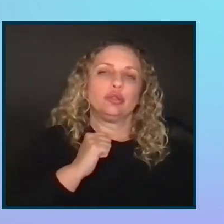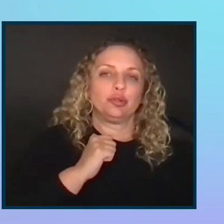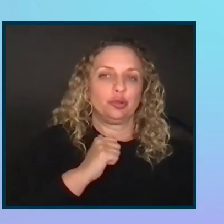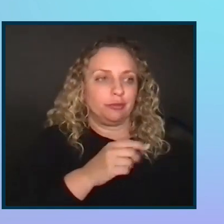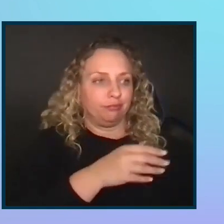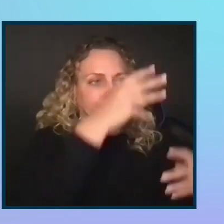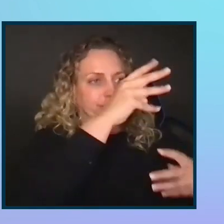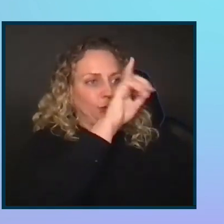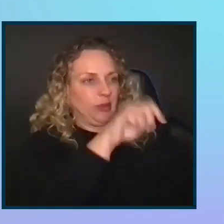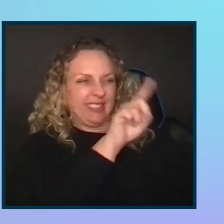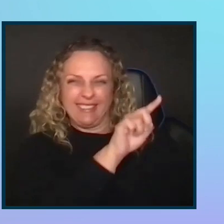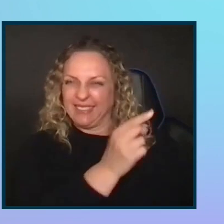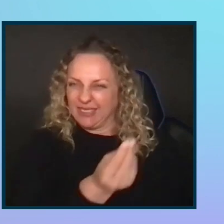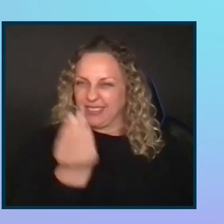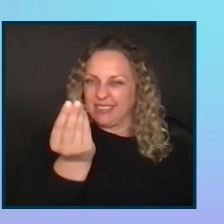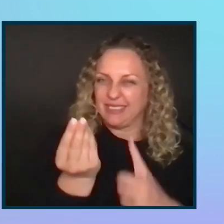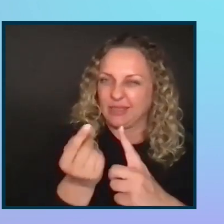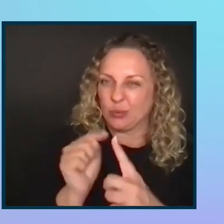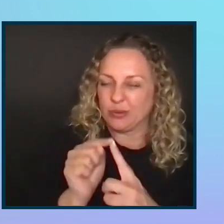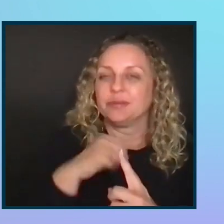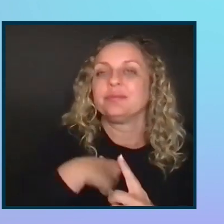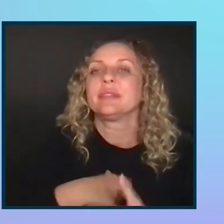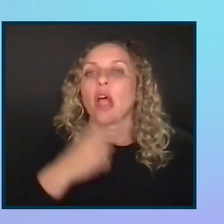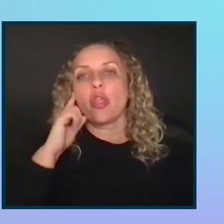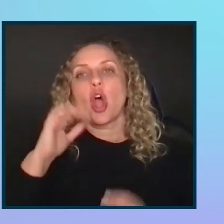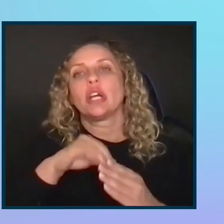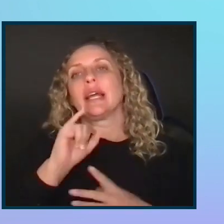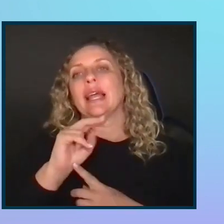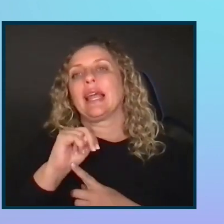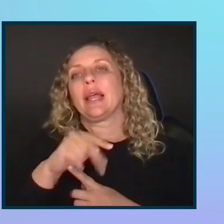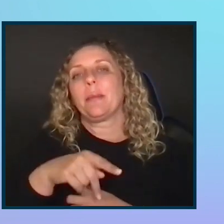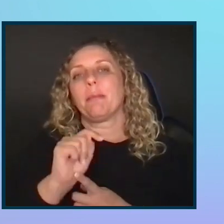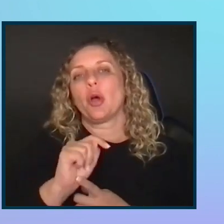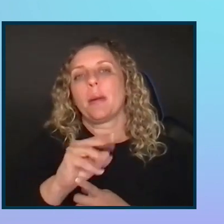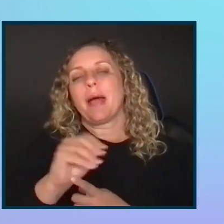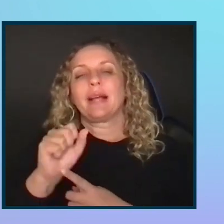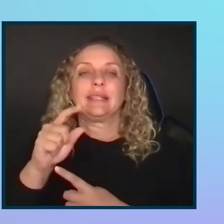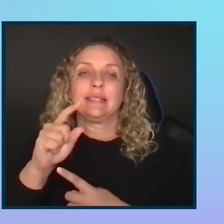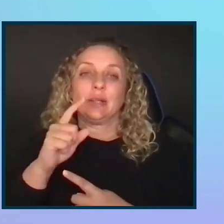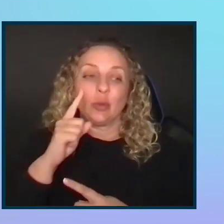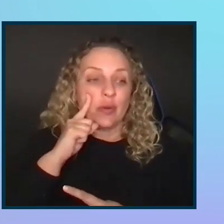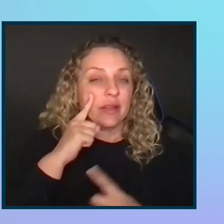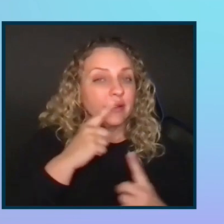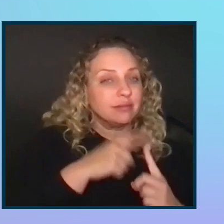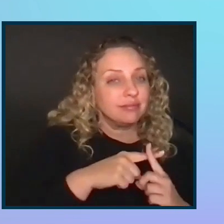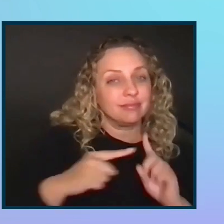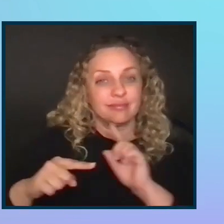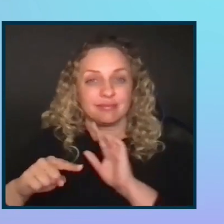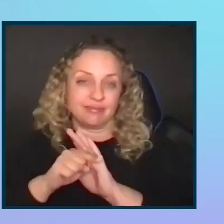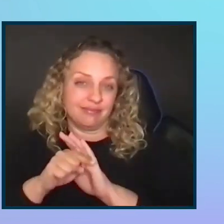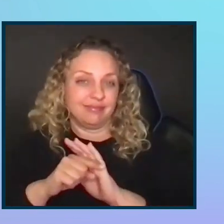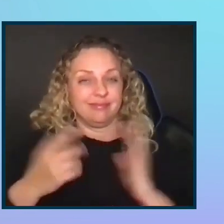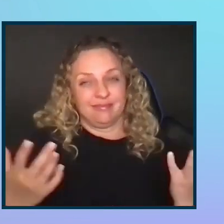question is this one. Thoughts on input masks? Do they help, or do they end up creating more confusion than they aim to solve?